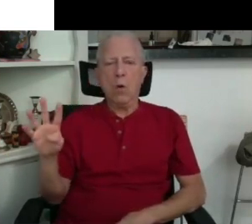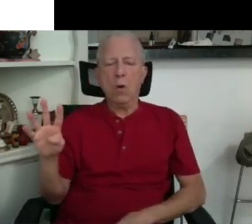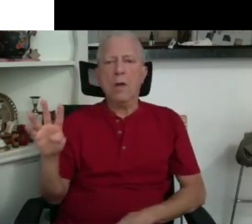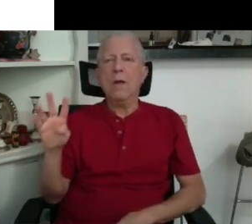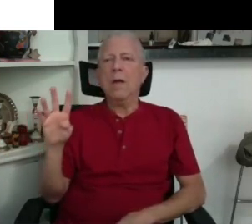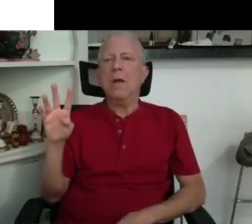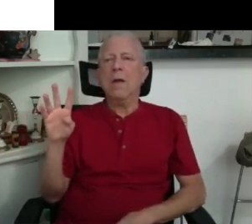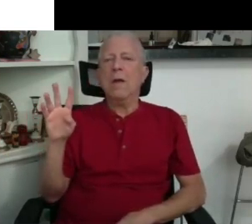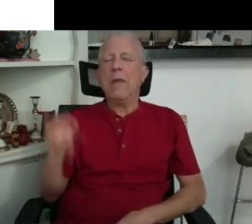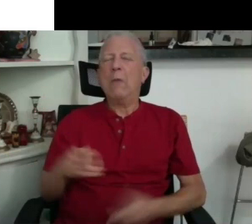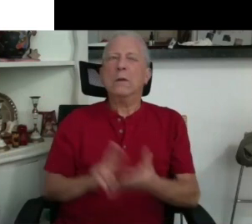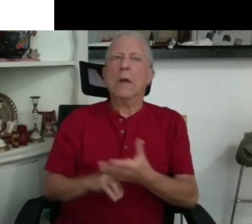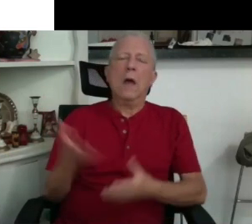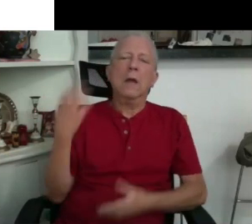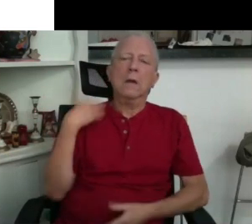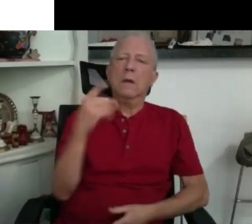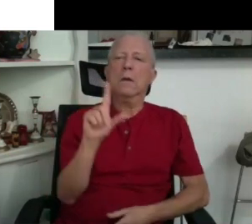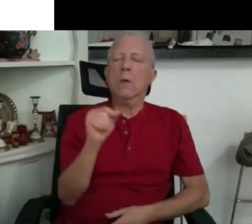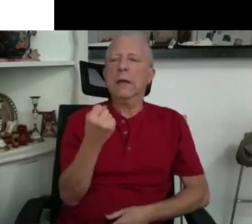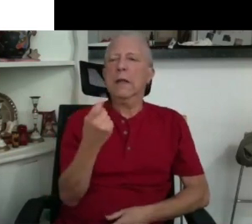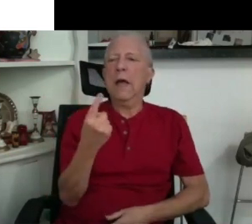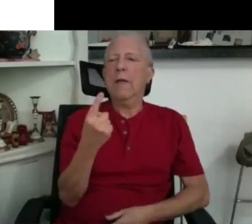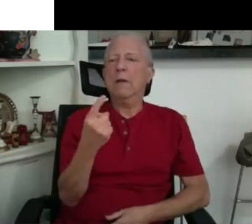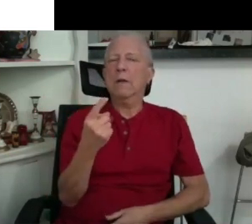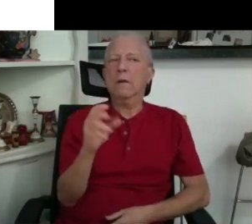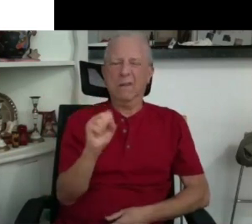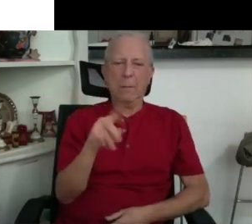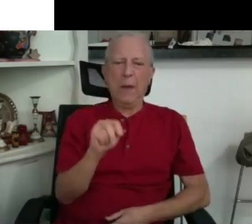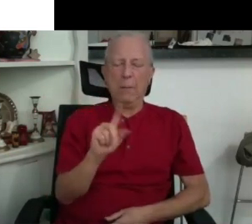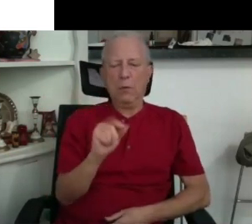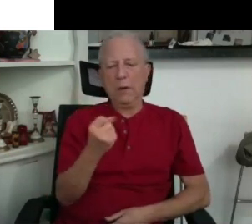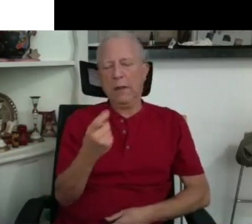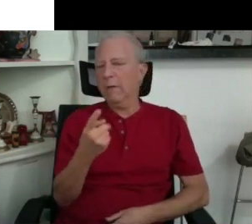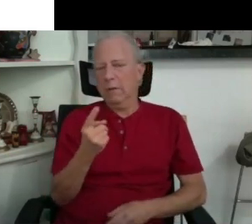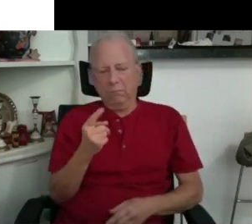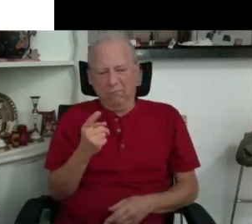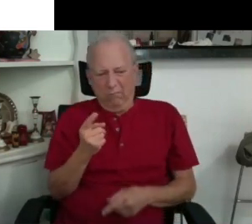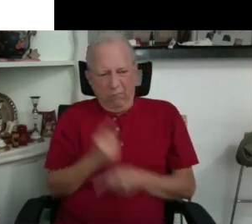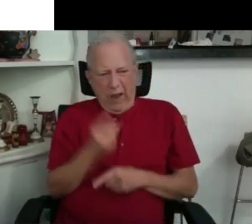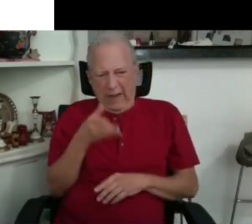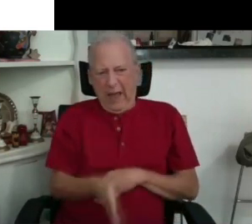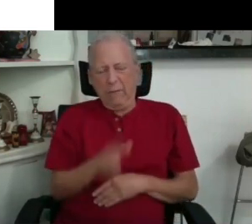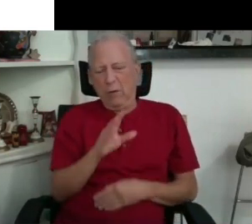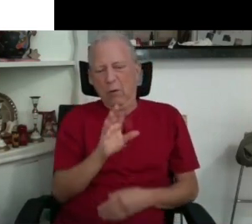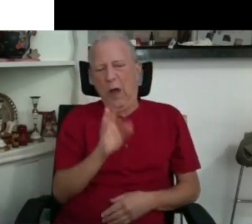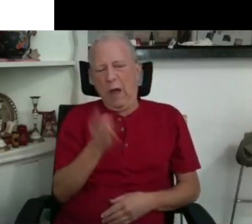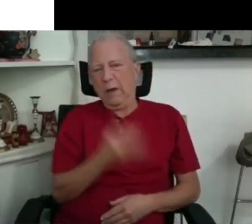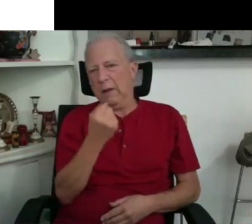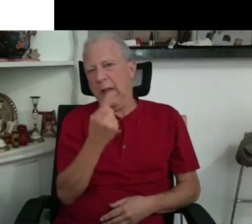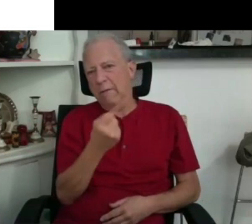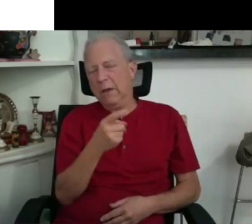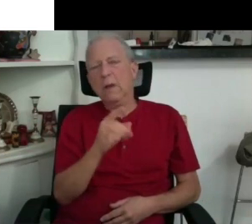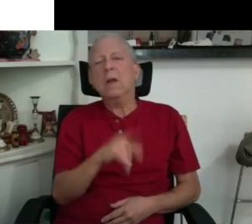It was signed in 2011 in September, so right after 9/11, and it was written